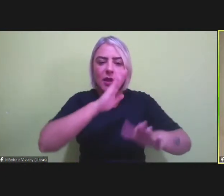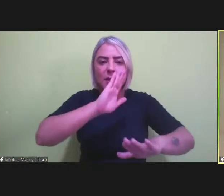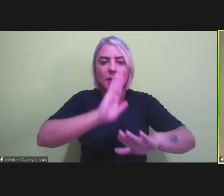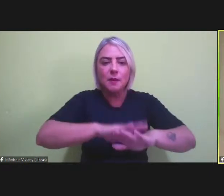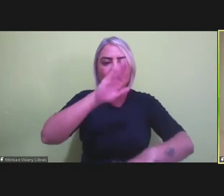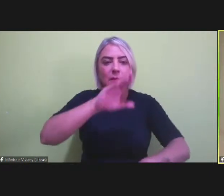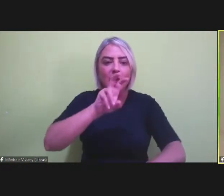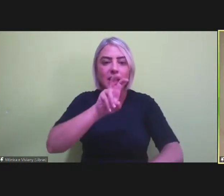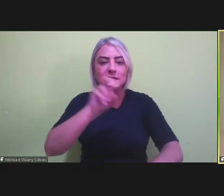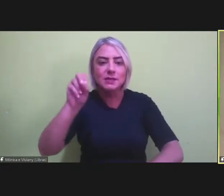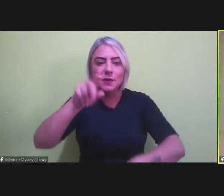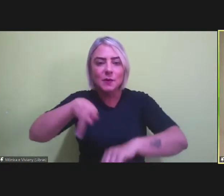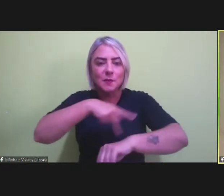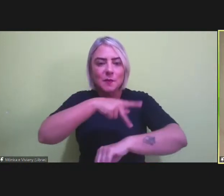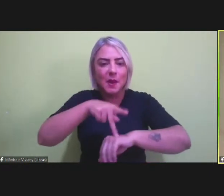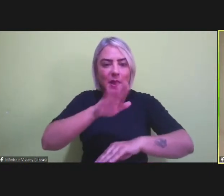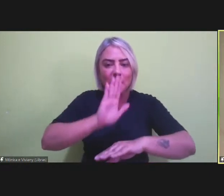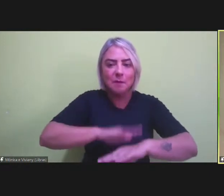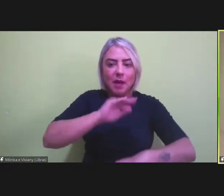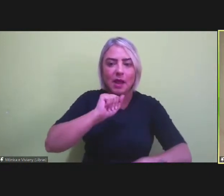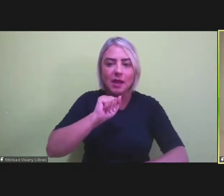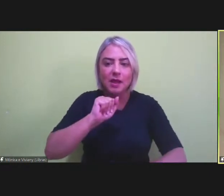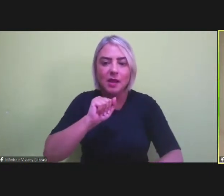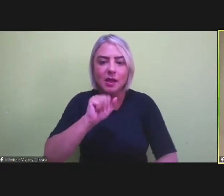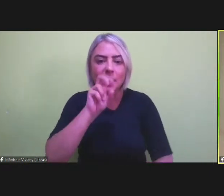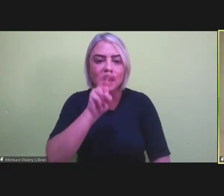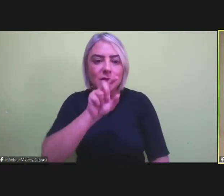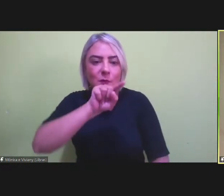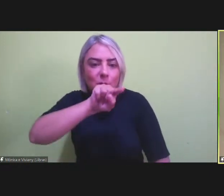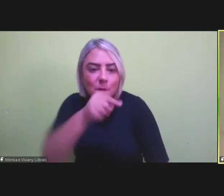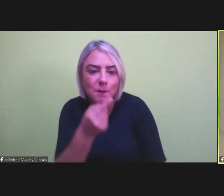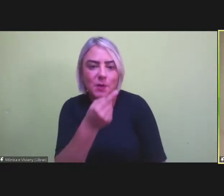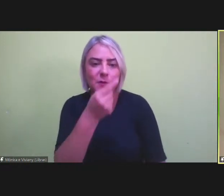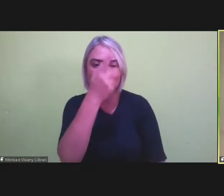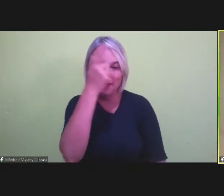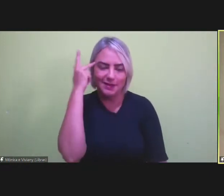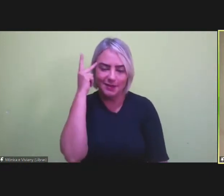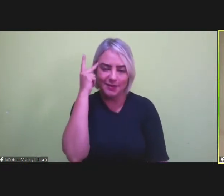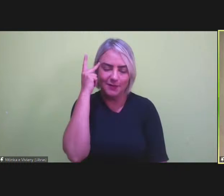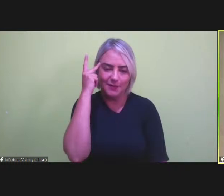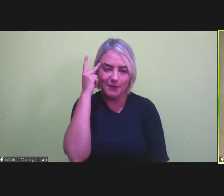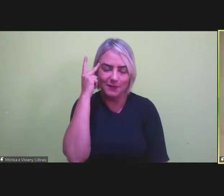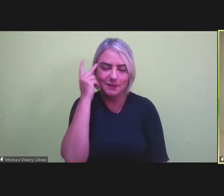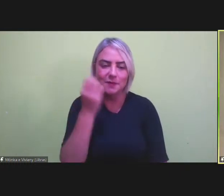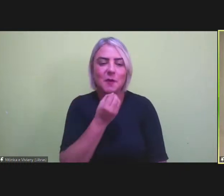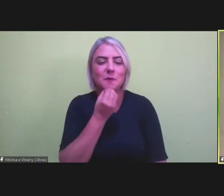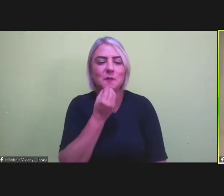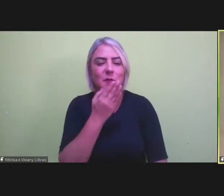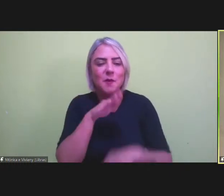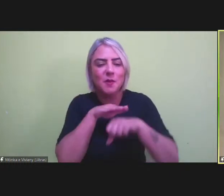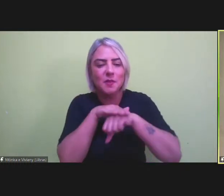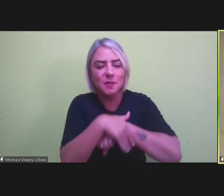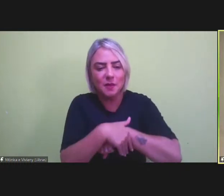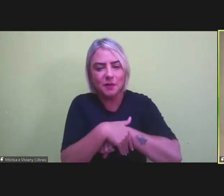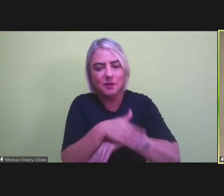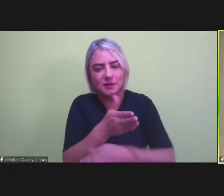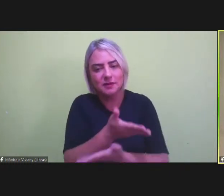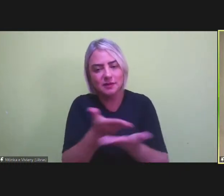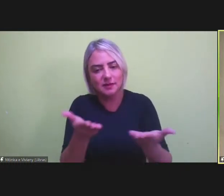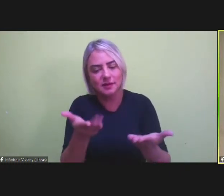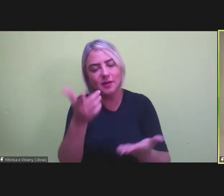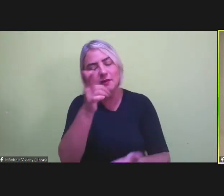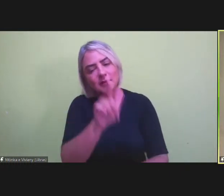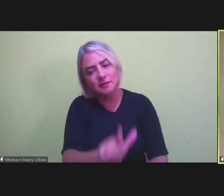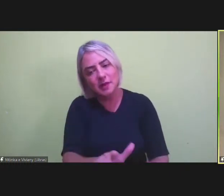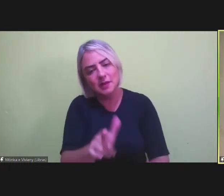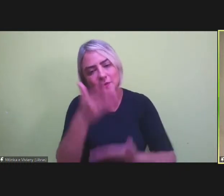registry had more than 50 countries and more than 5,000 people. We wish a great night for you, and